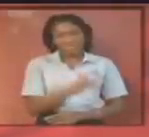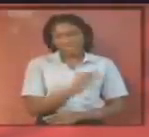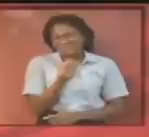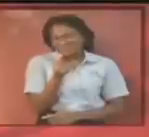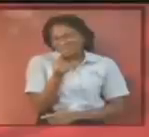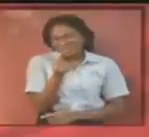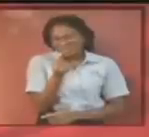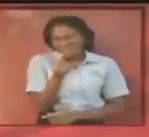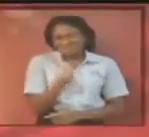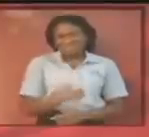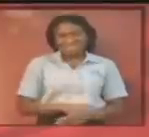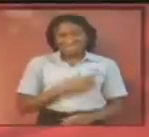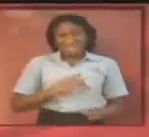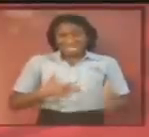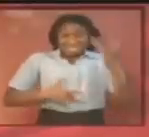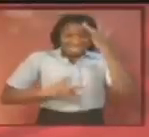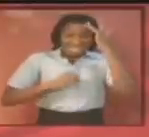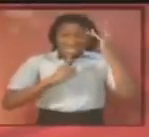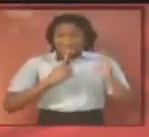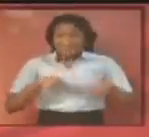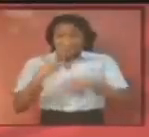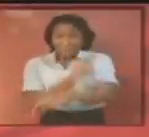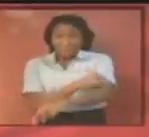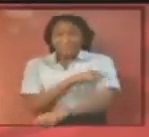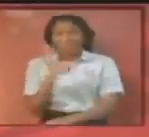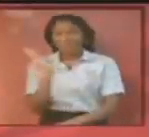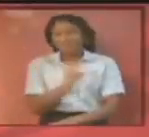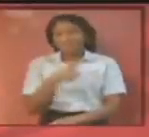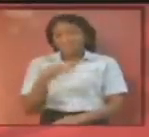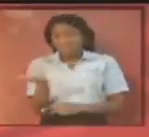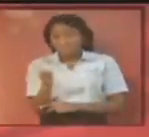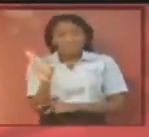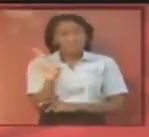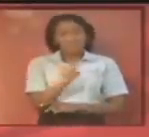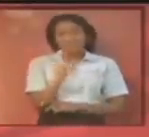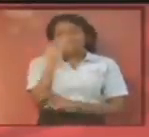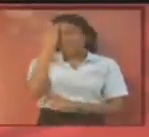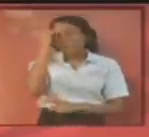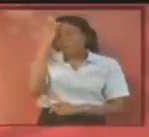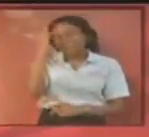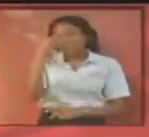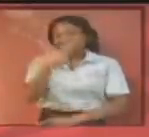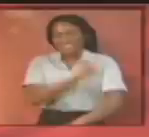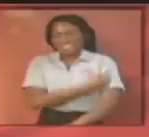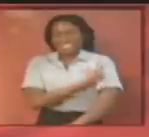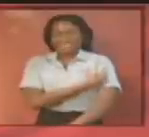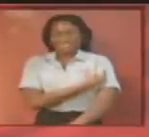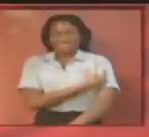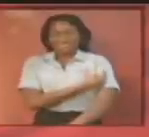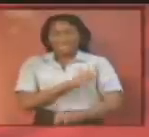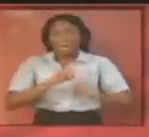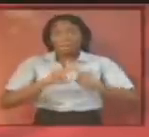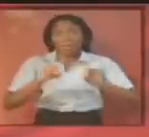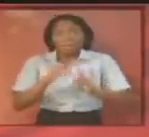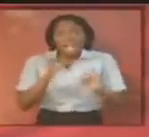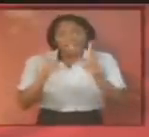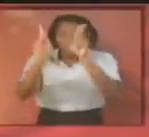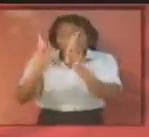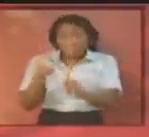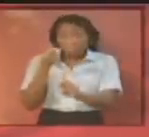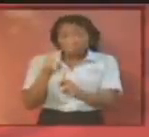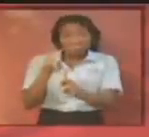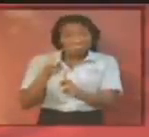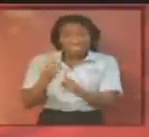you don't end up in hospital, and of course you don't end up dying. So now consider an unvaccinated person. They have never seen